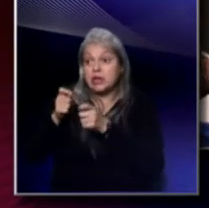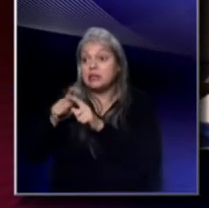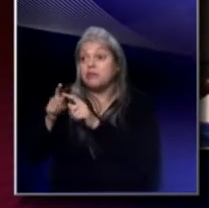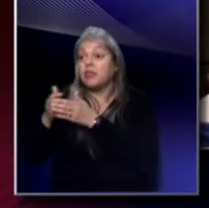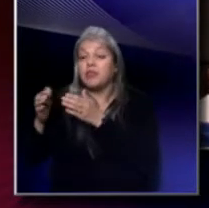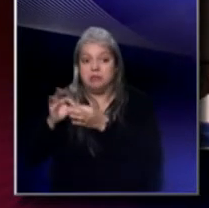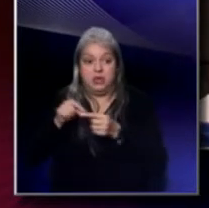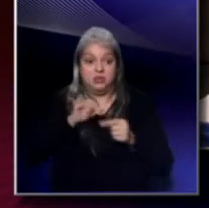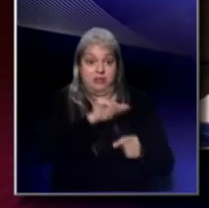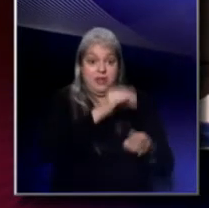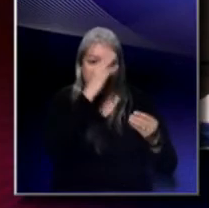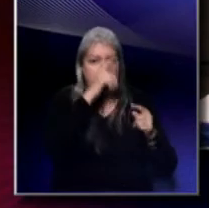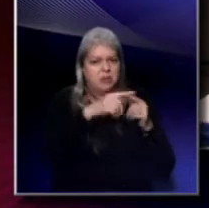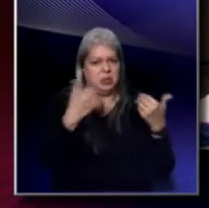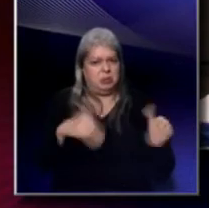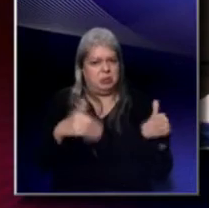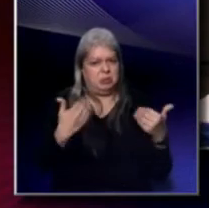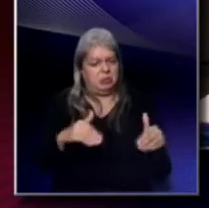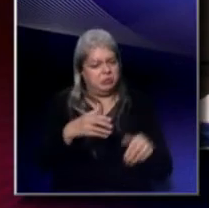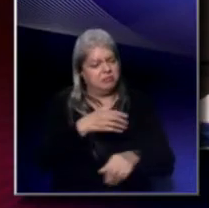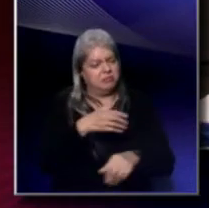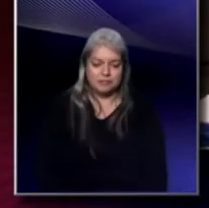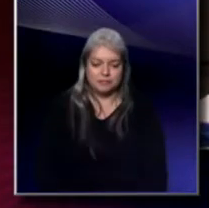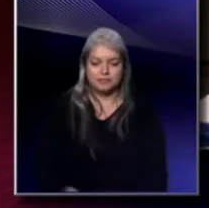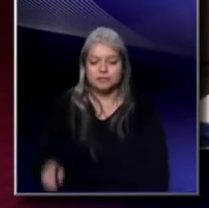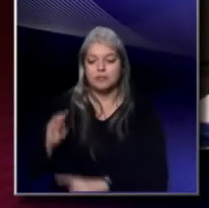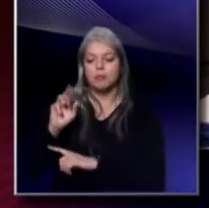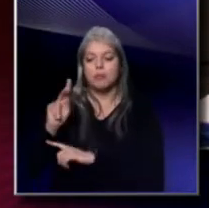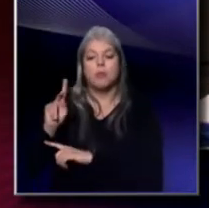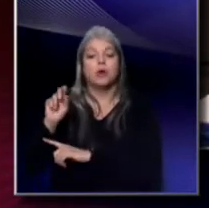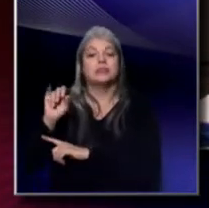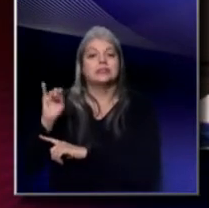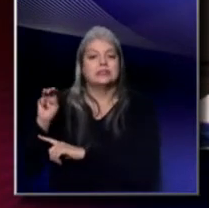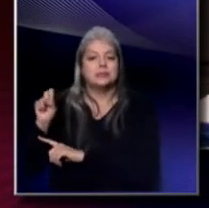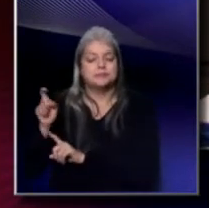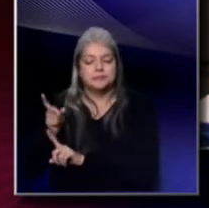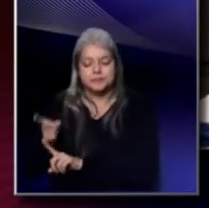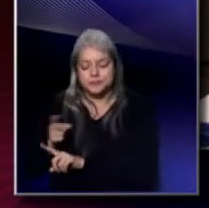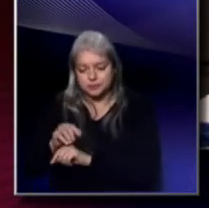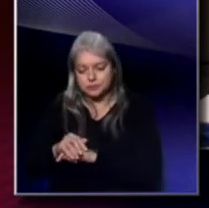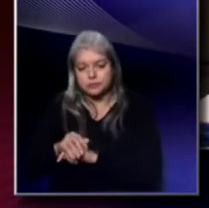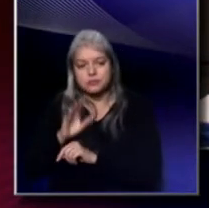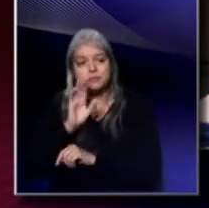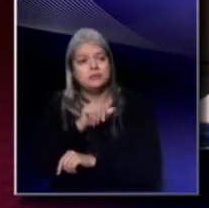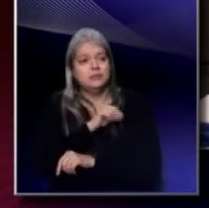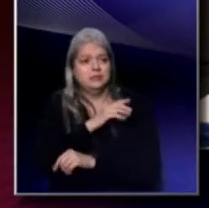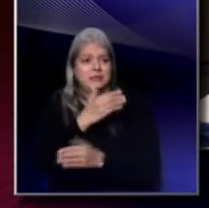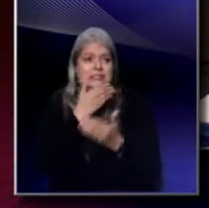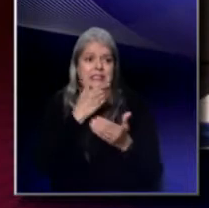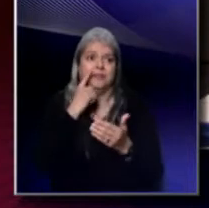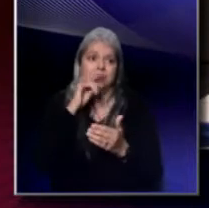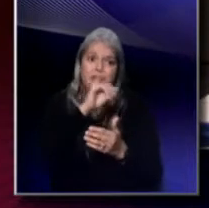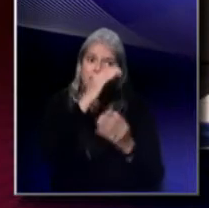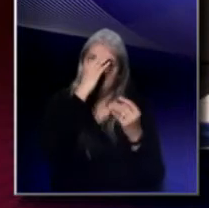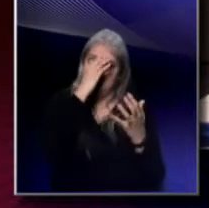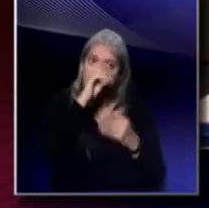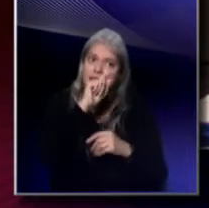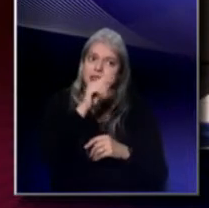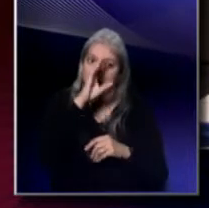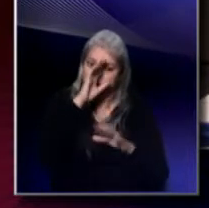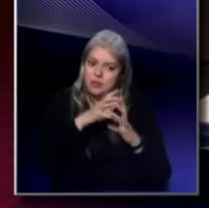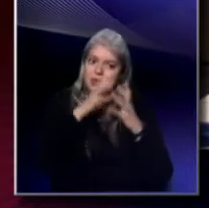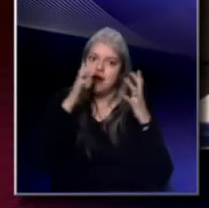incredibly powerful tool to use. Mark Sims, I want to thank you for all that data. I know it's been a lot of work,